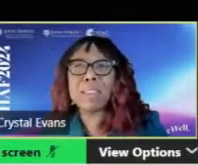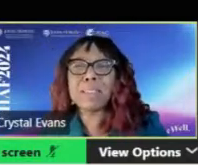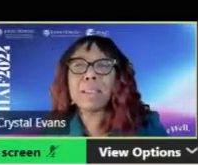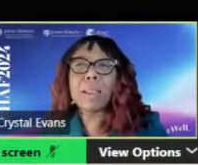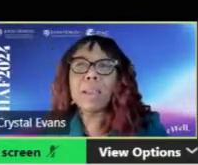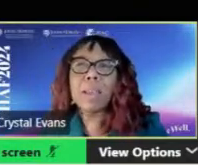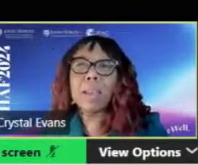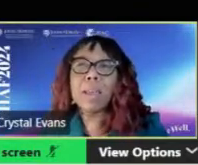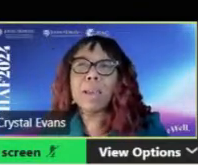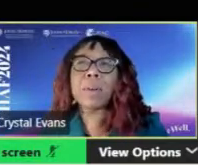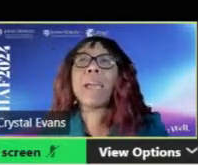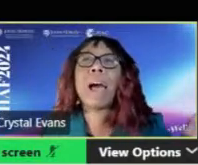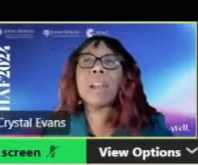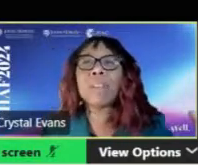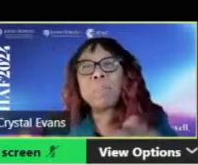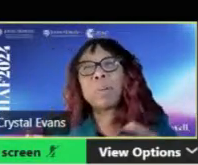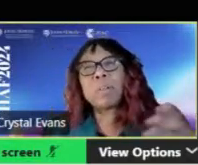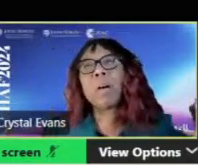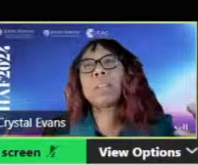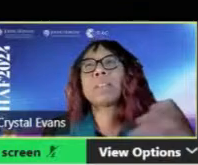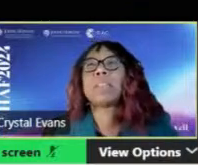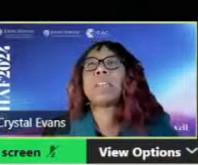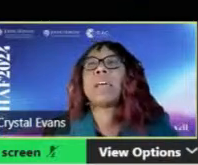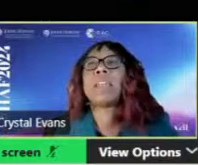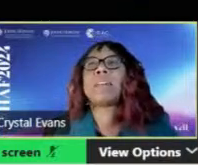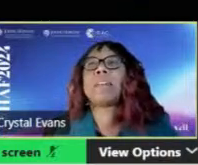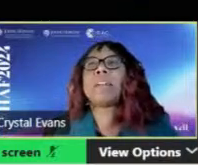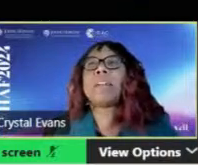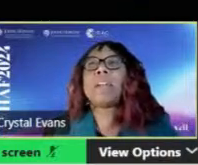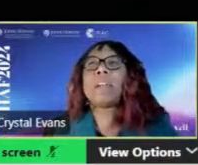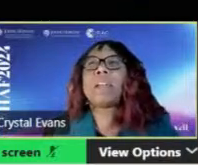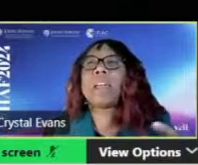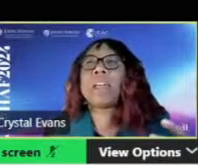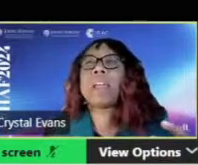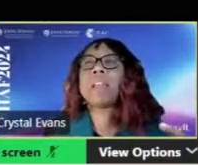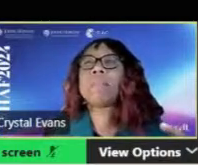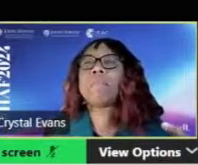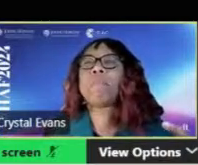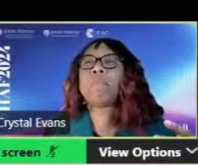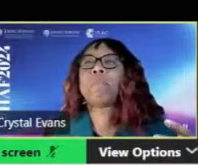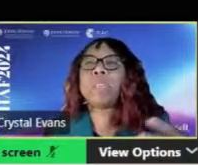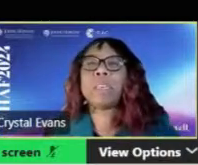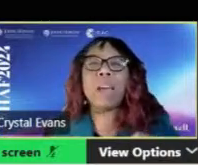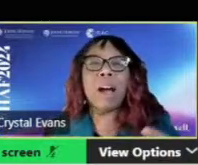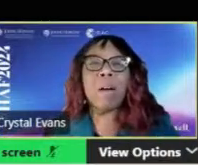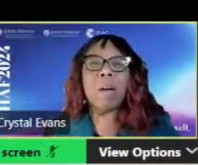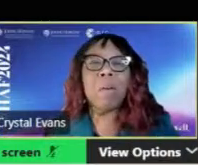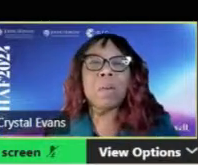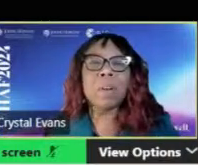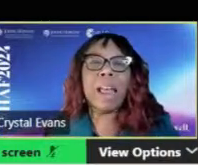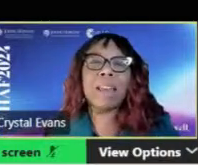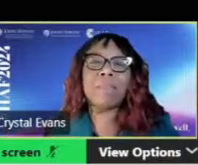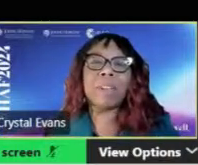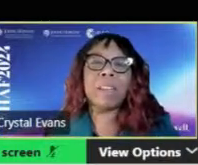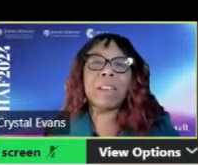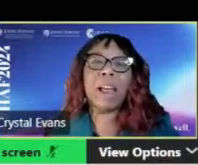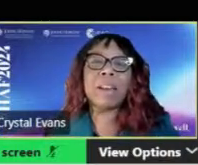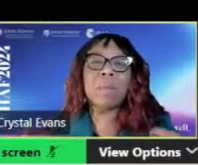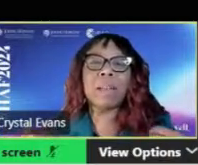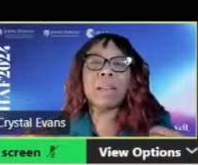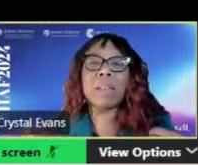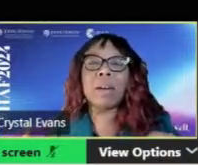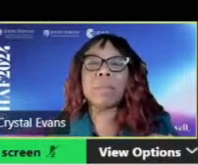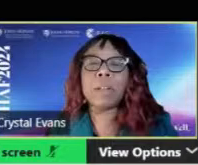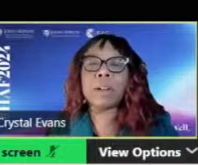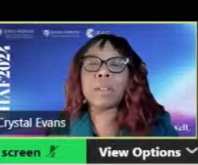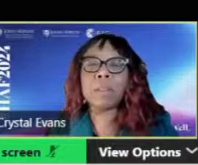6:25, is okay, how do we pull all this together and be our own advocate? I